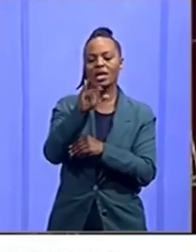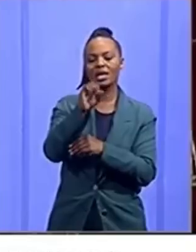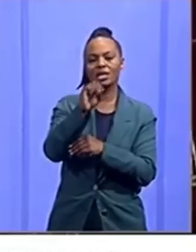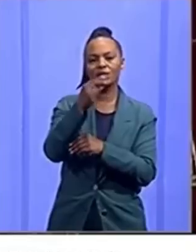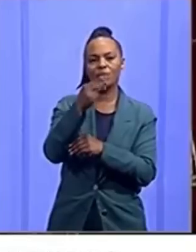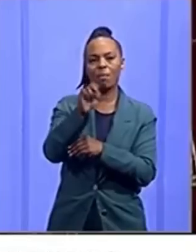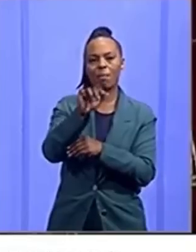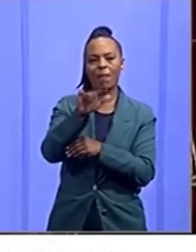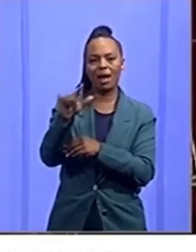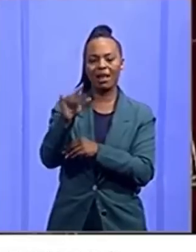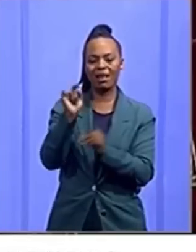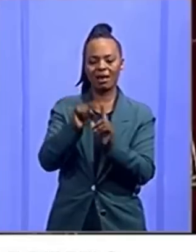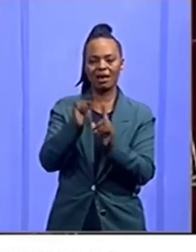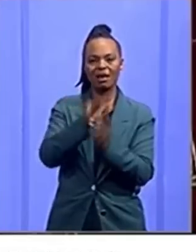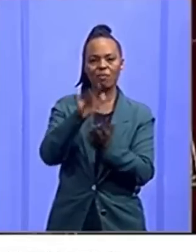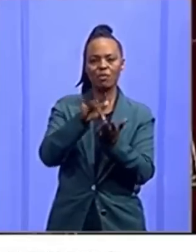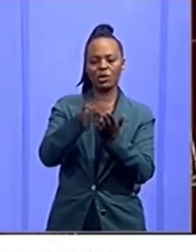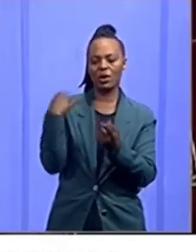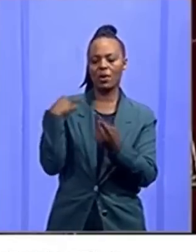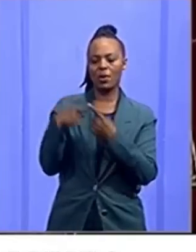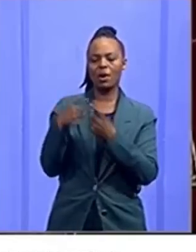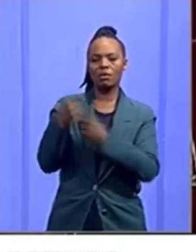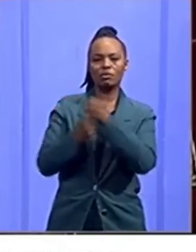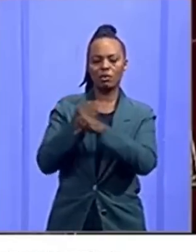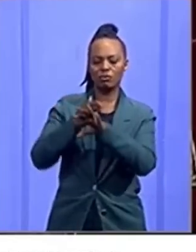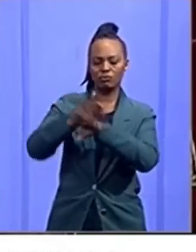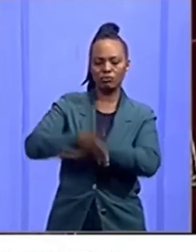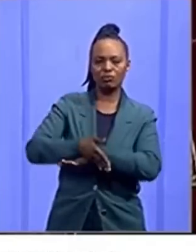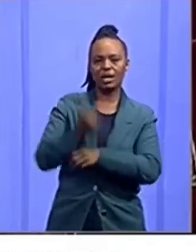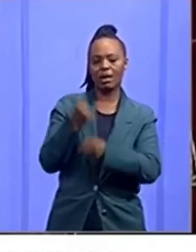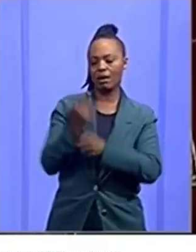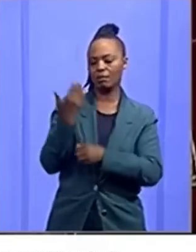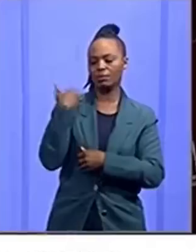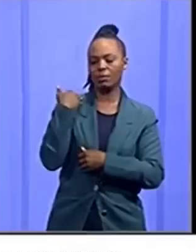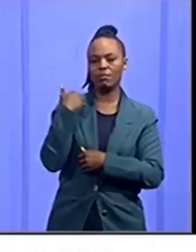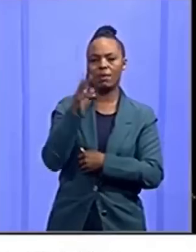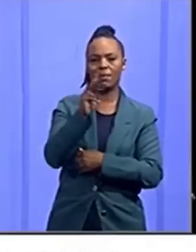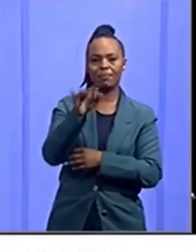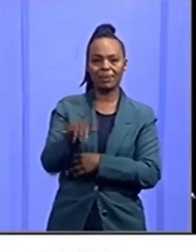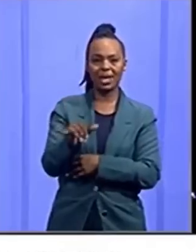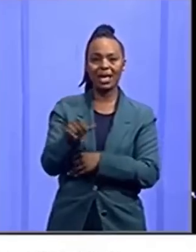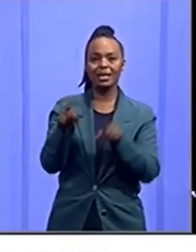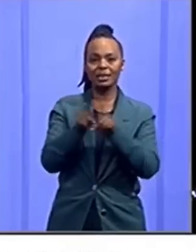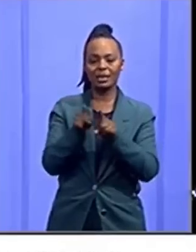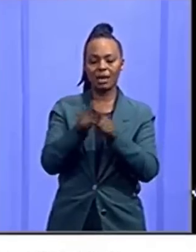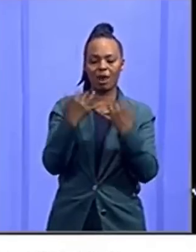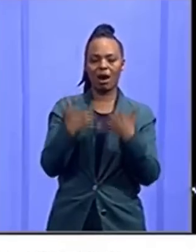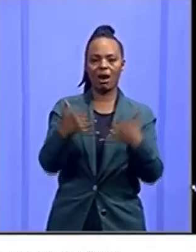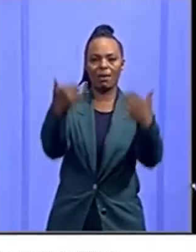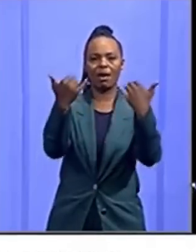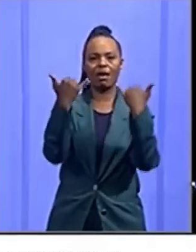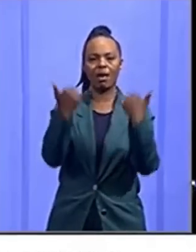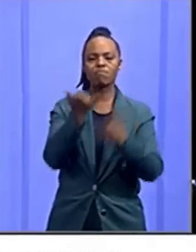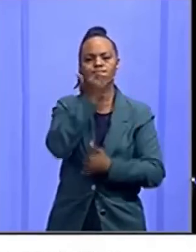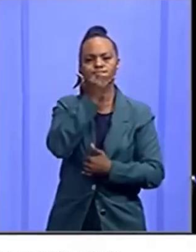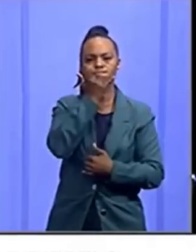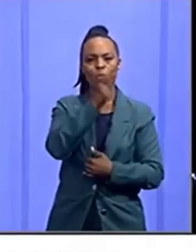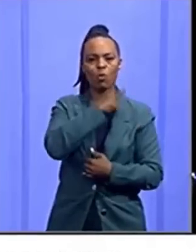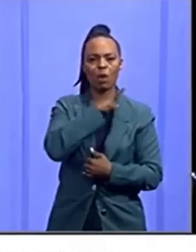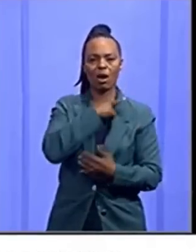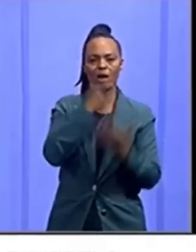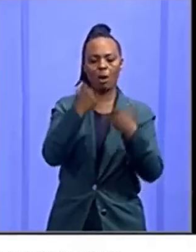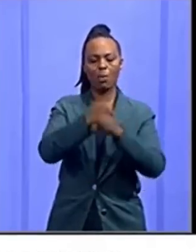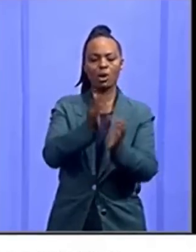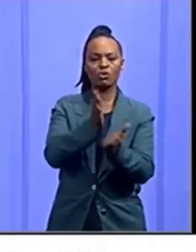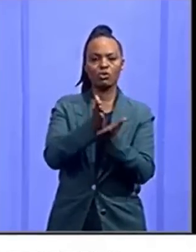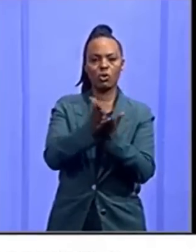ntseng a le mo mannong a o nakwana fa e sale ka sete bosigo ngogola. Kabinete e itumedisitswe ke kgatelopele e dirilweng mo go